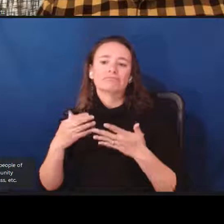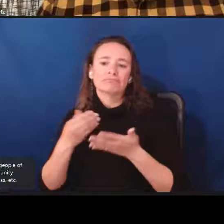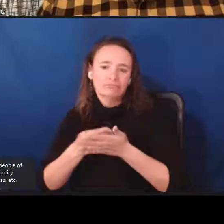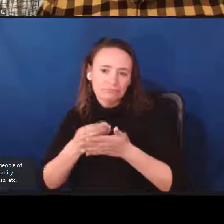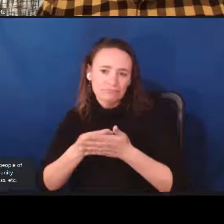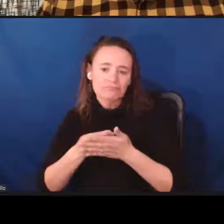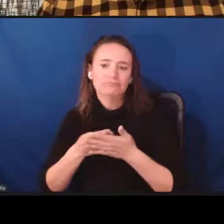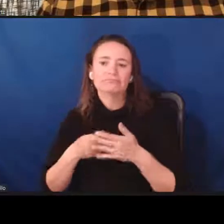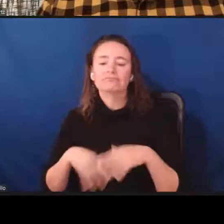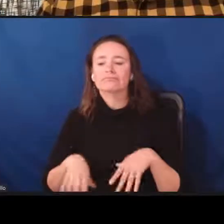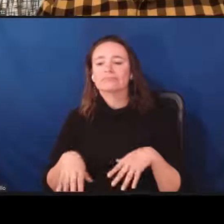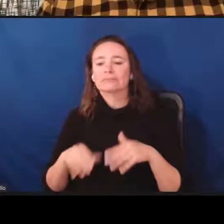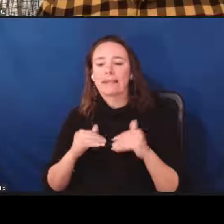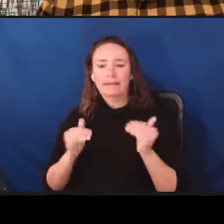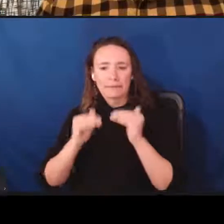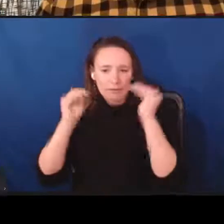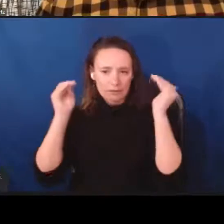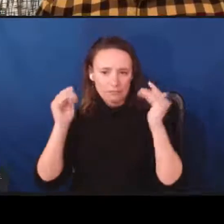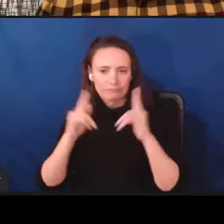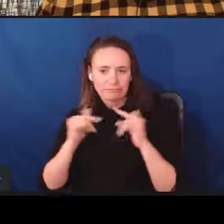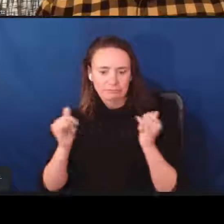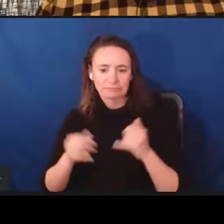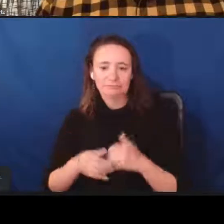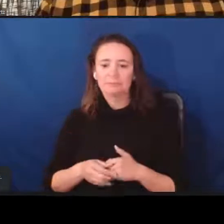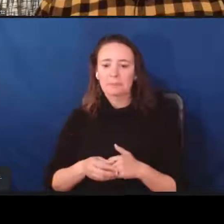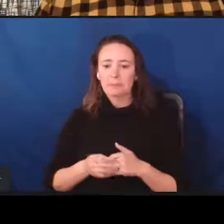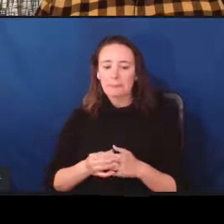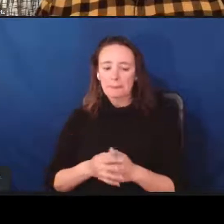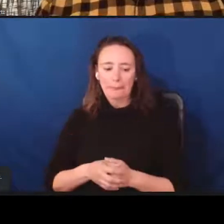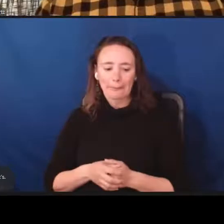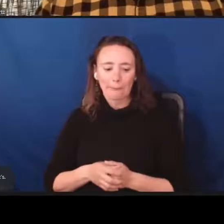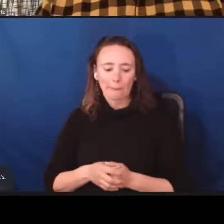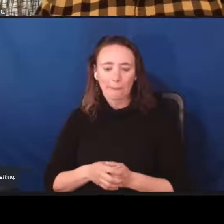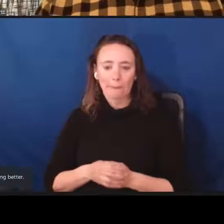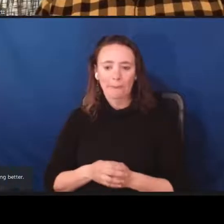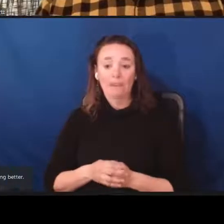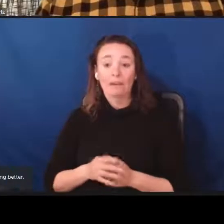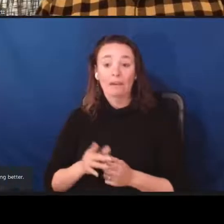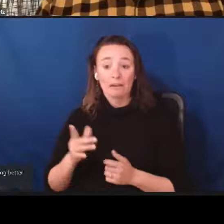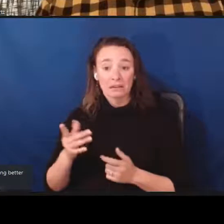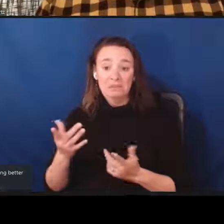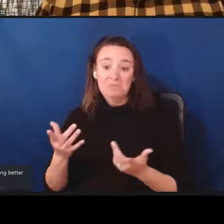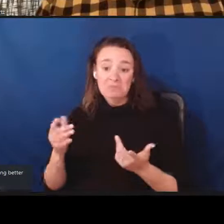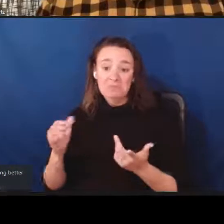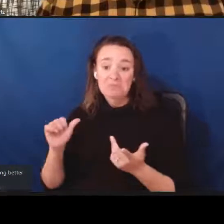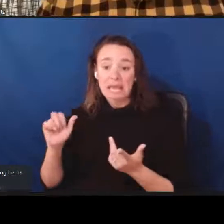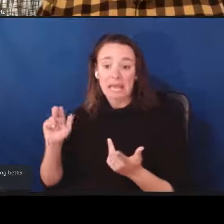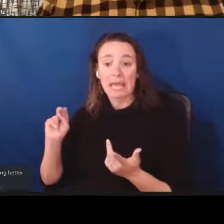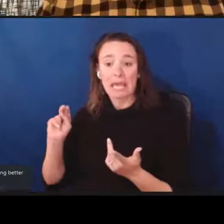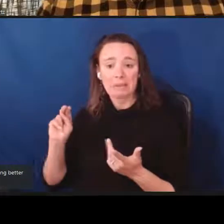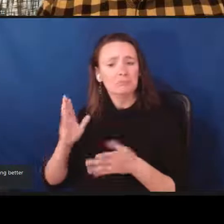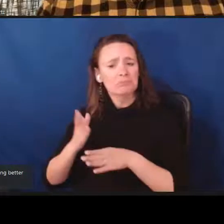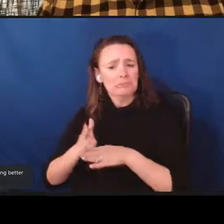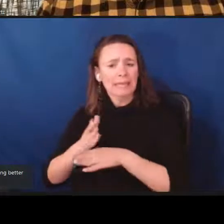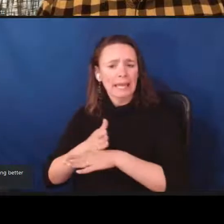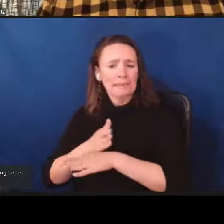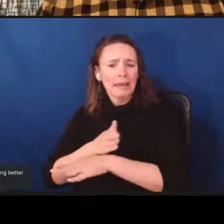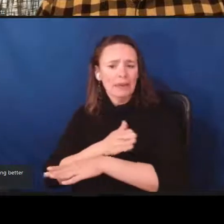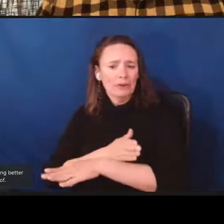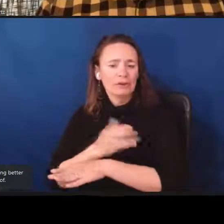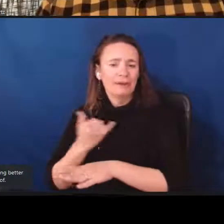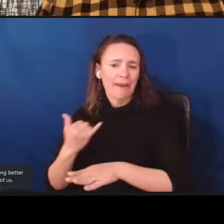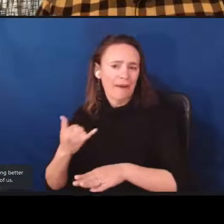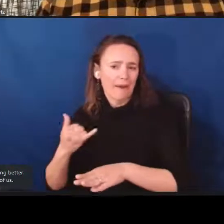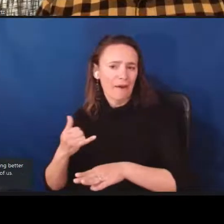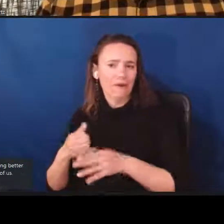So I can tell you that it's getting better. Still has a long way to go in terms of